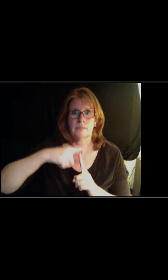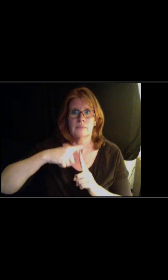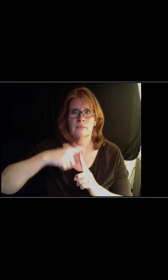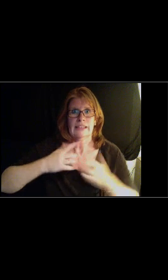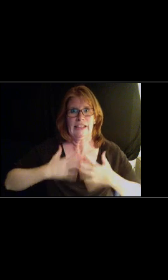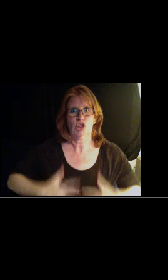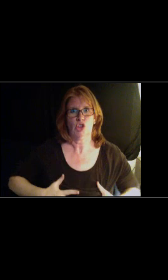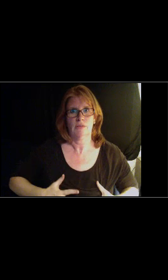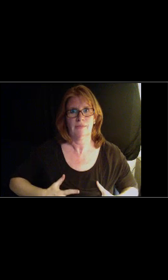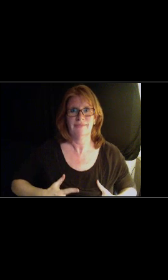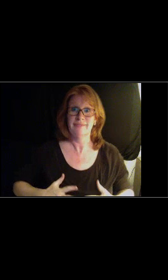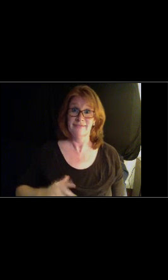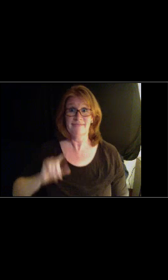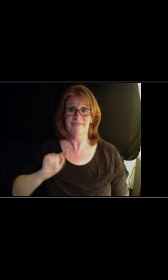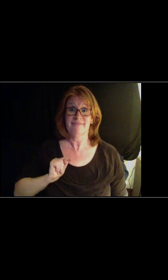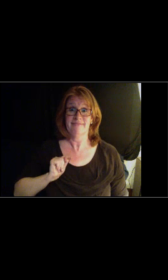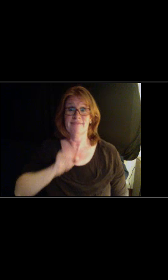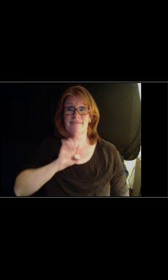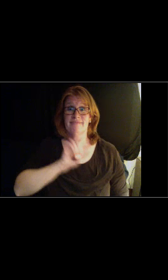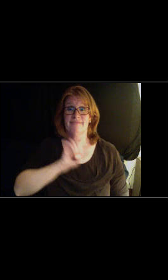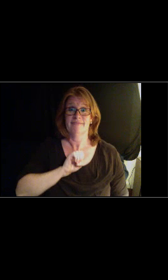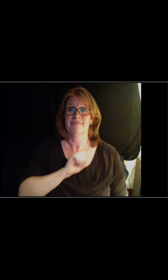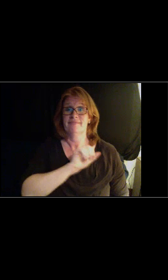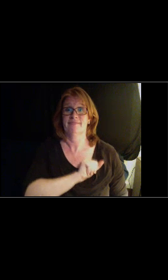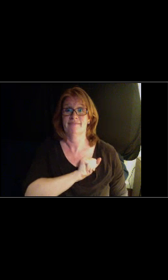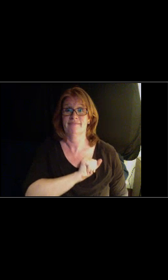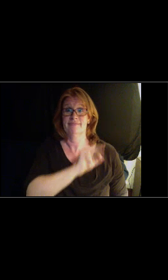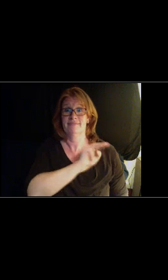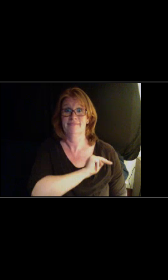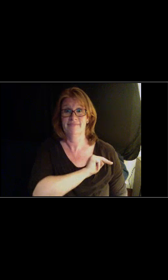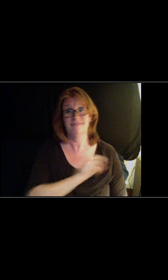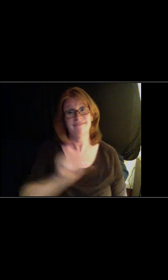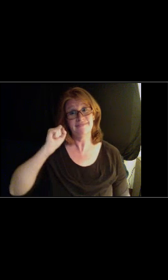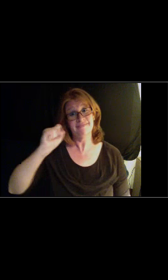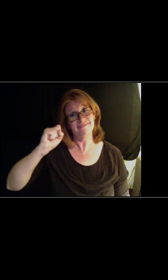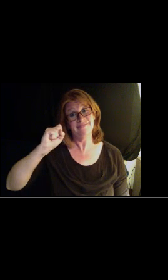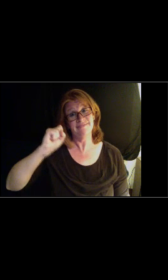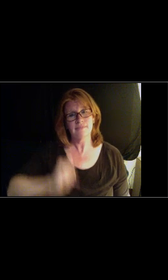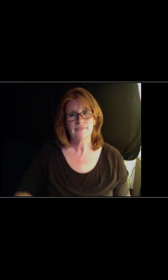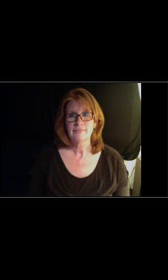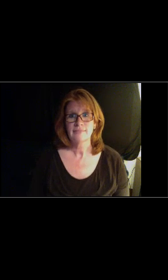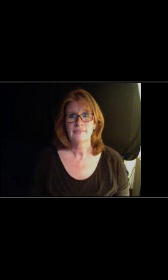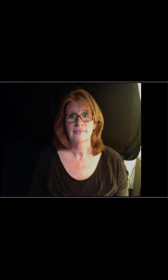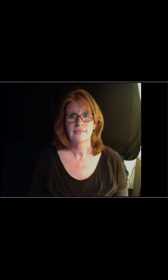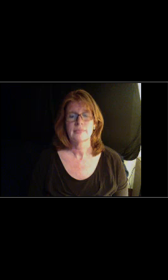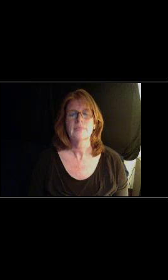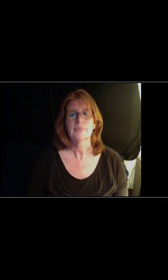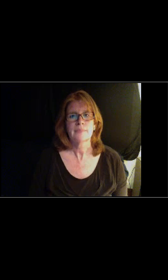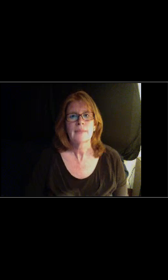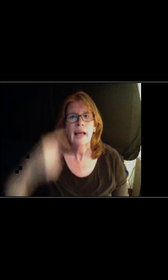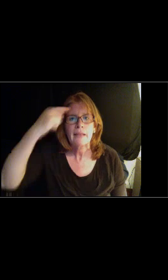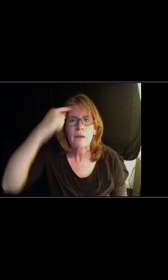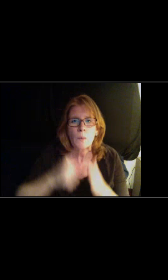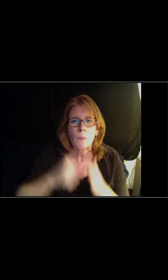values that we're trying to express? Do we all get t-shirts? Do they all say team across the front? Yay!